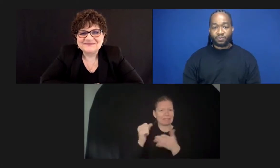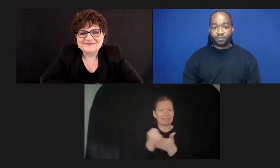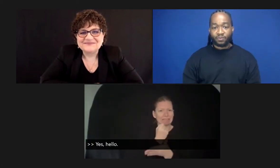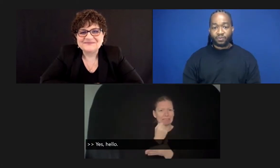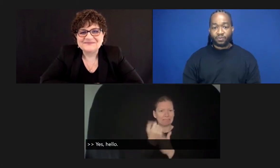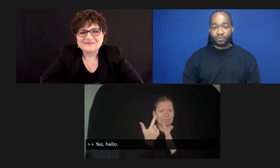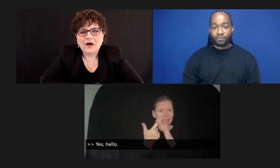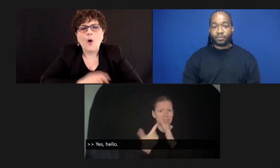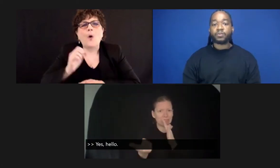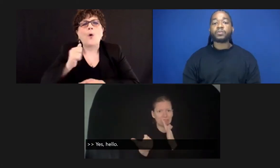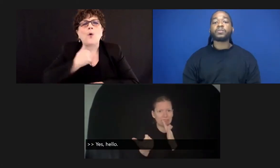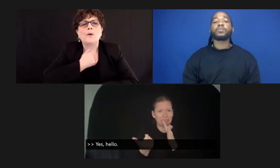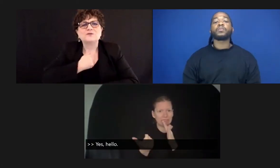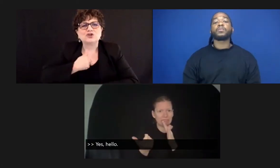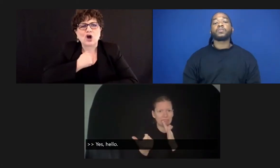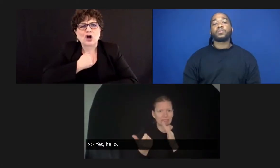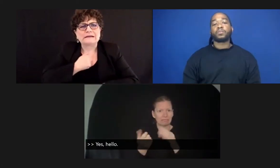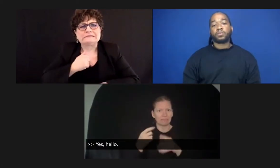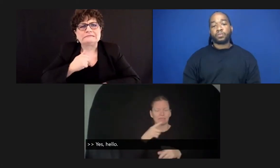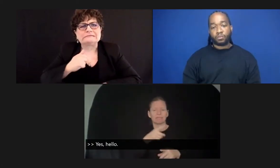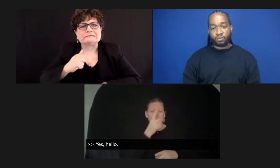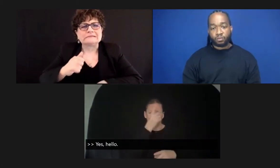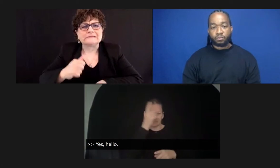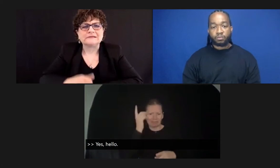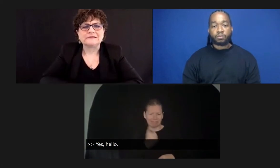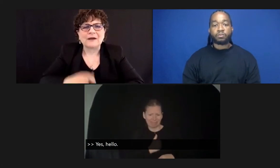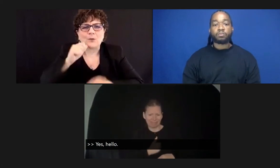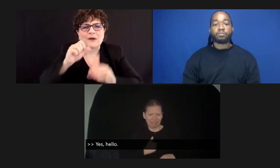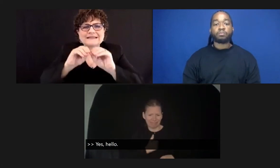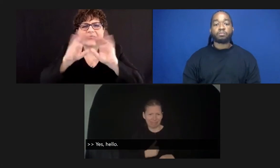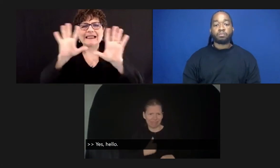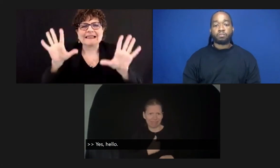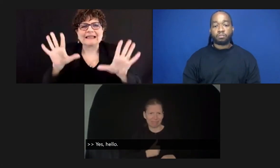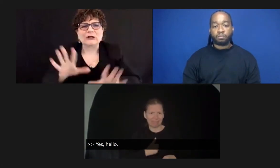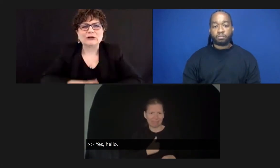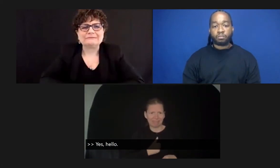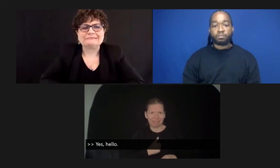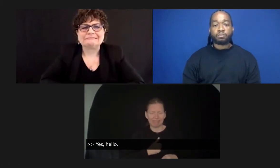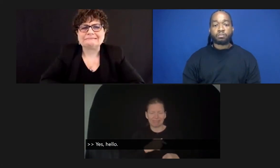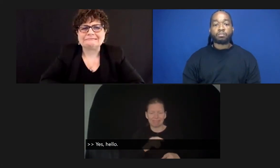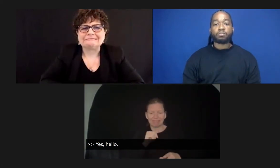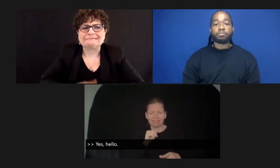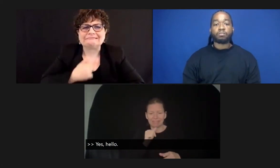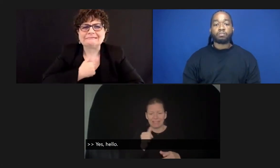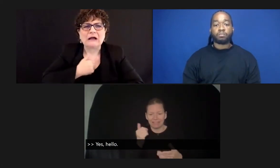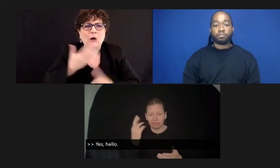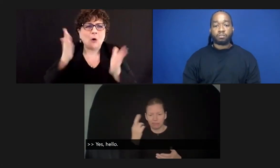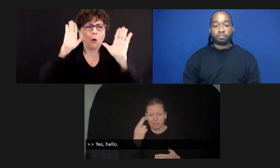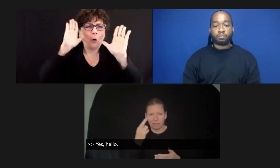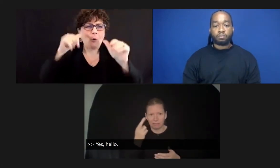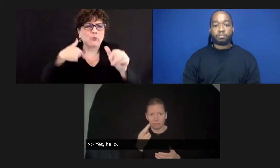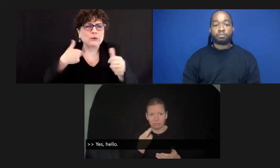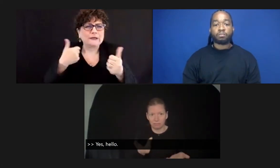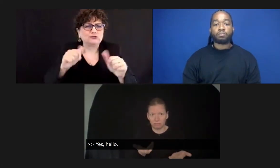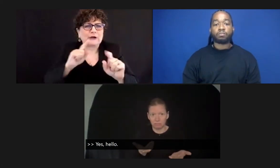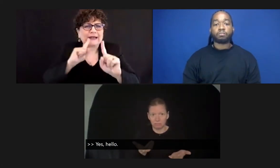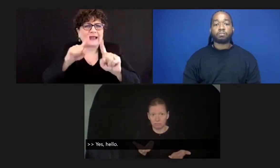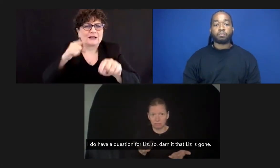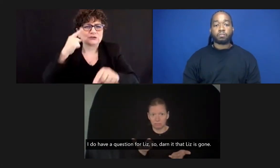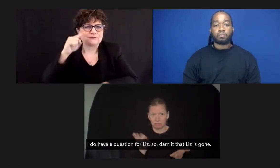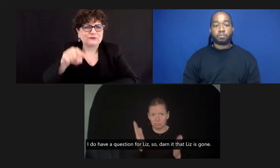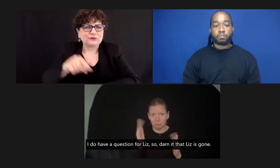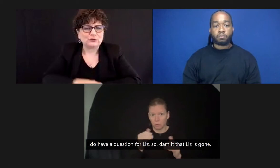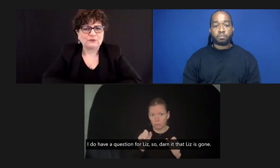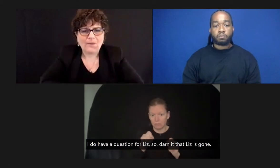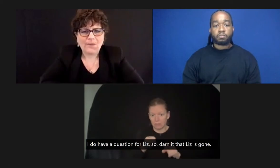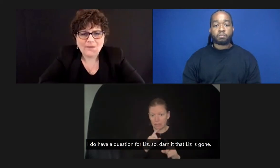I do have a question for Liz. So darn that Liz is gone. And Darlene is saying, I'm sorry, I wasn't aware